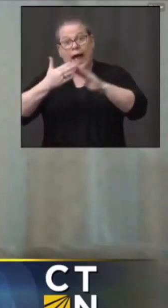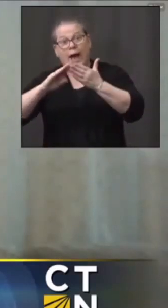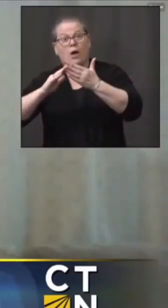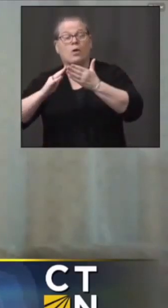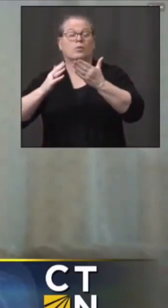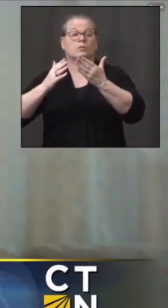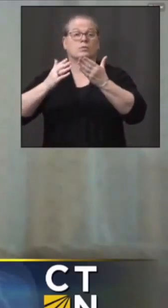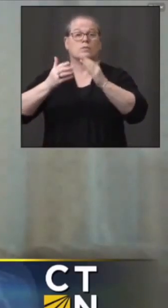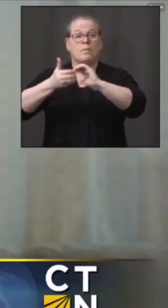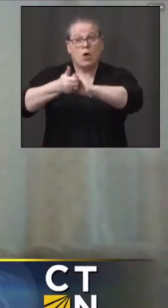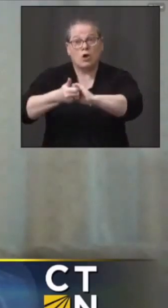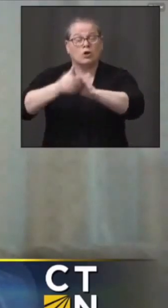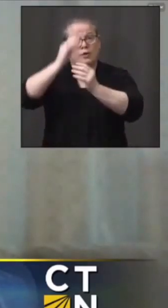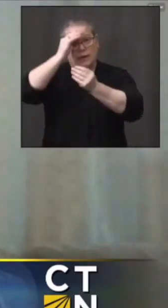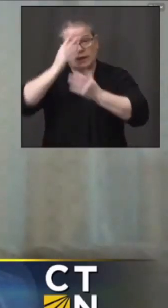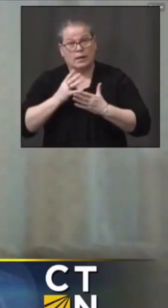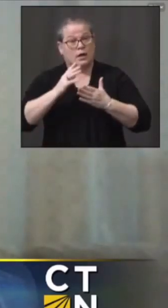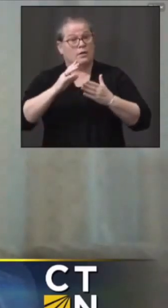are not.